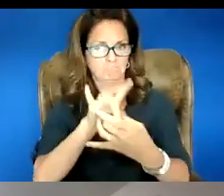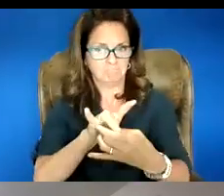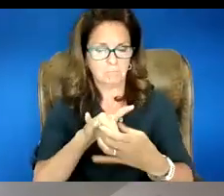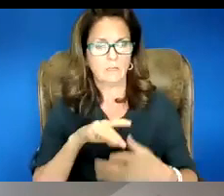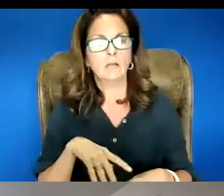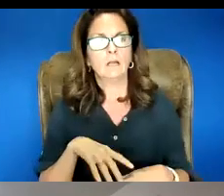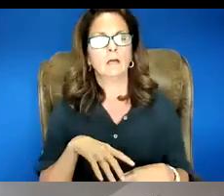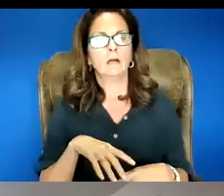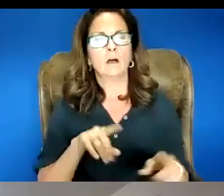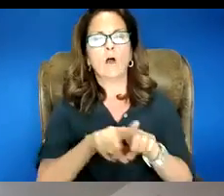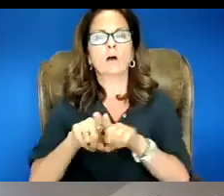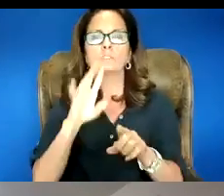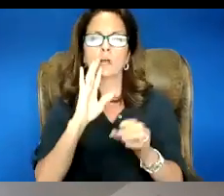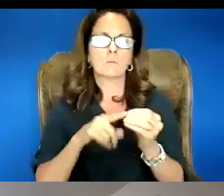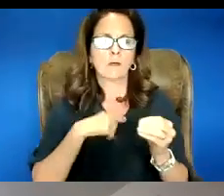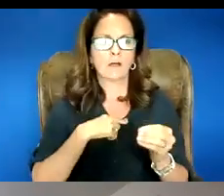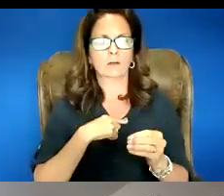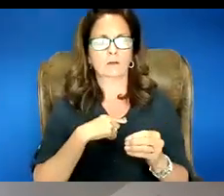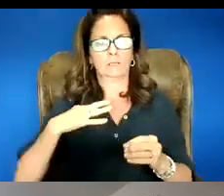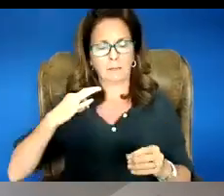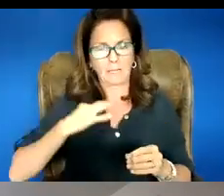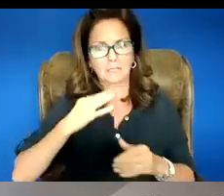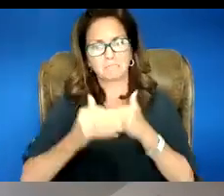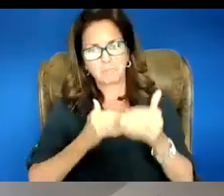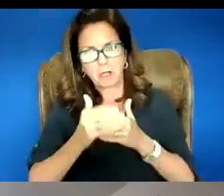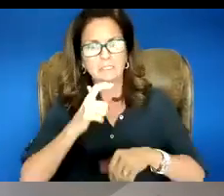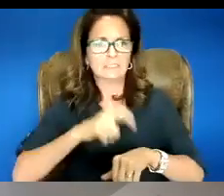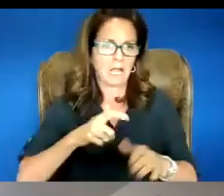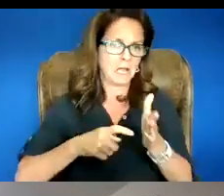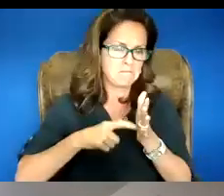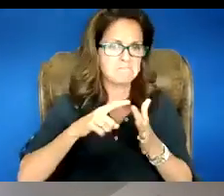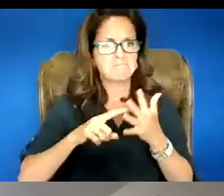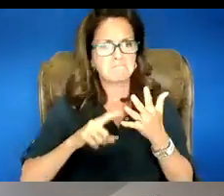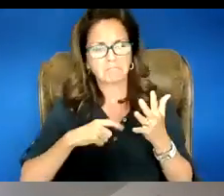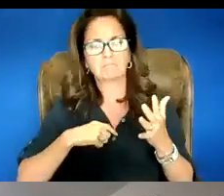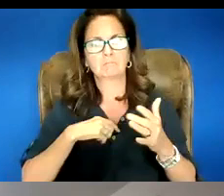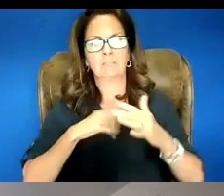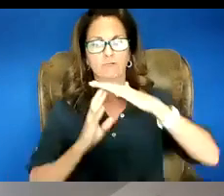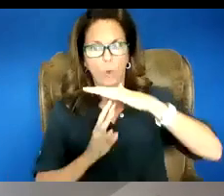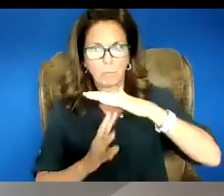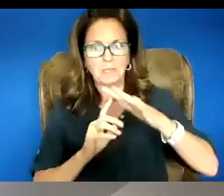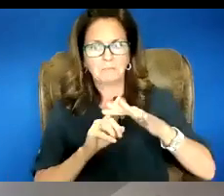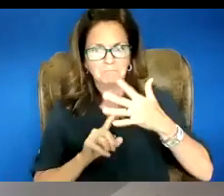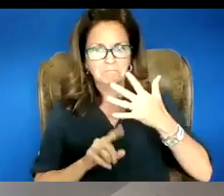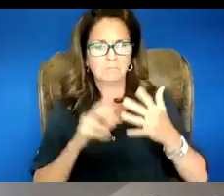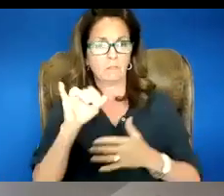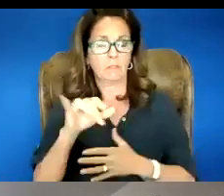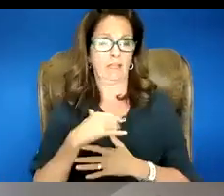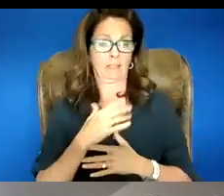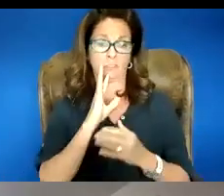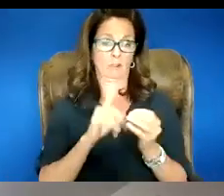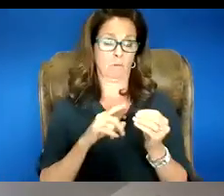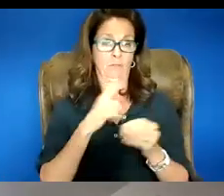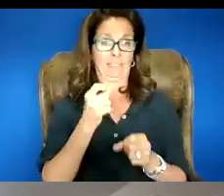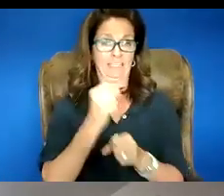we'll talk a little bit about the timing of the applications, the enrollments. I'll describe a little more about how the year-long